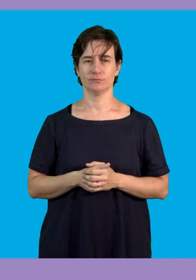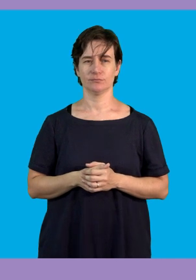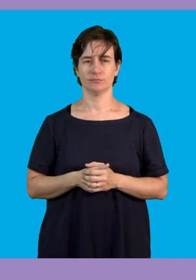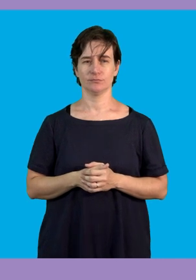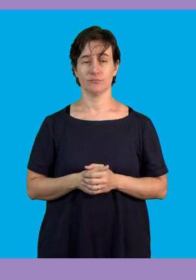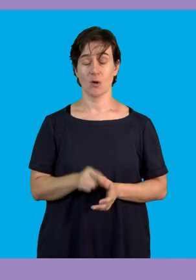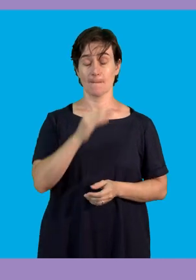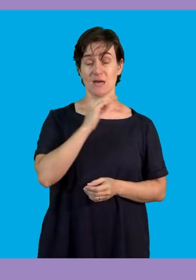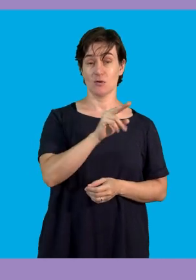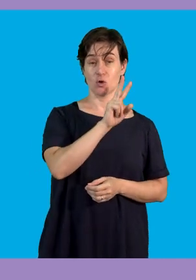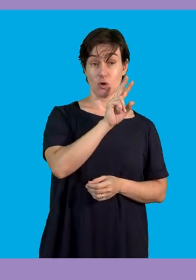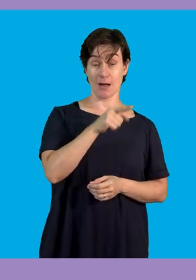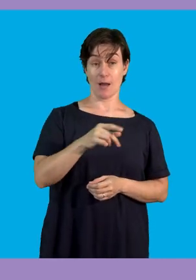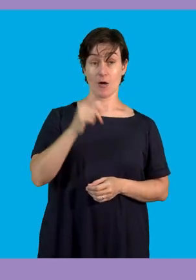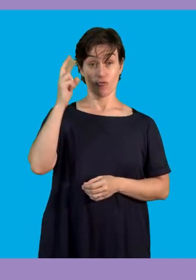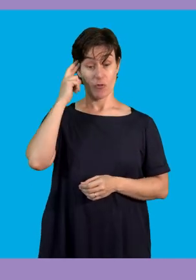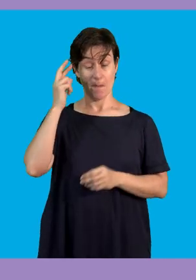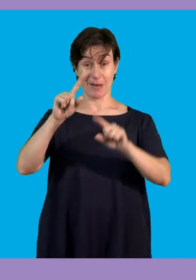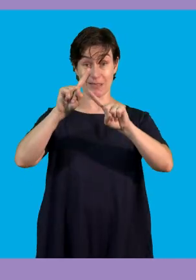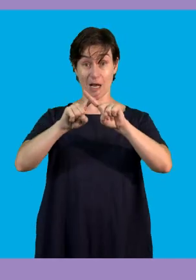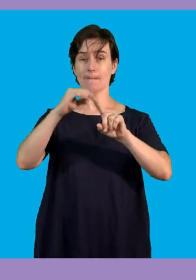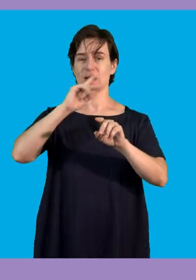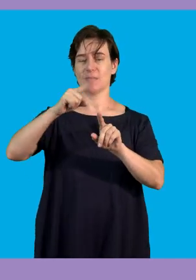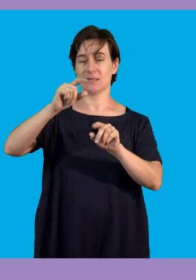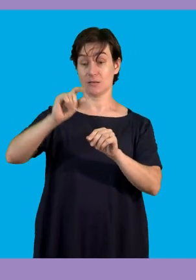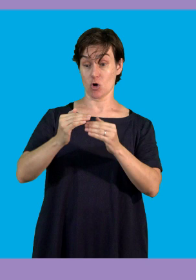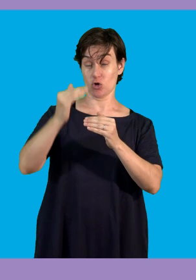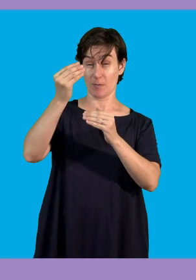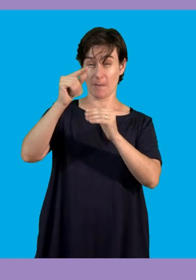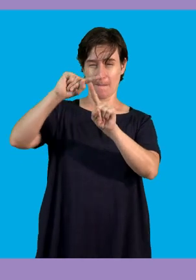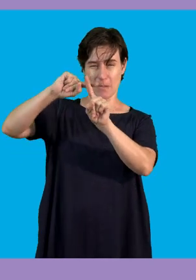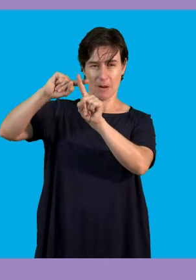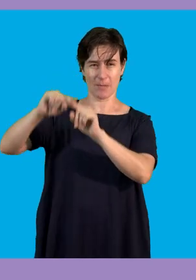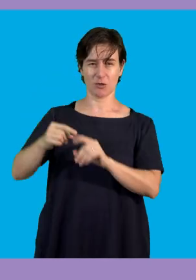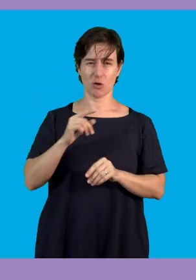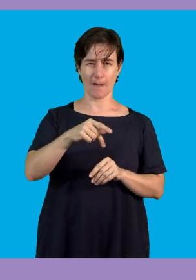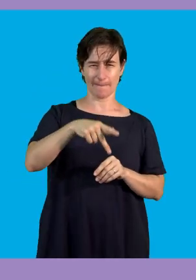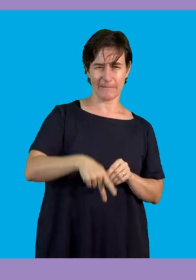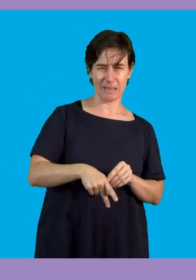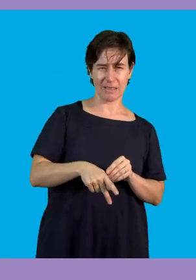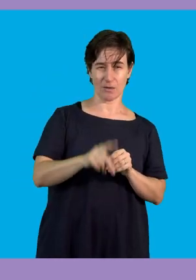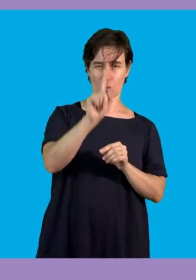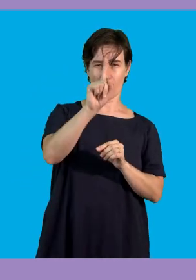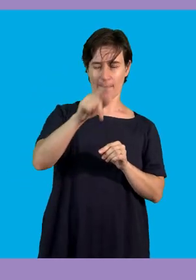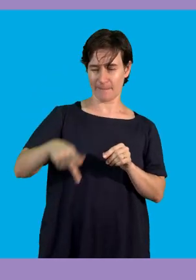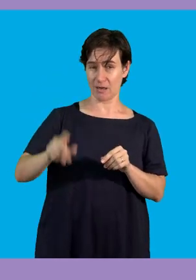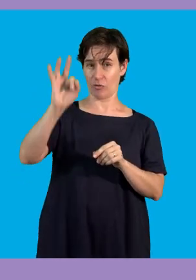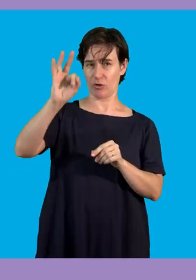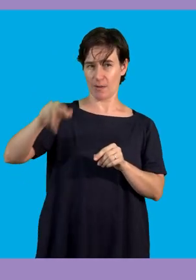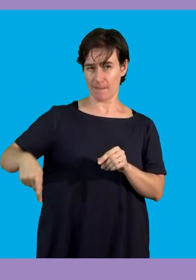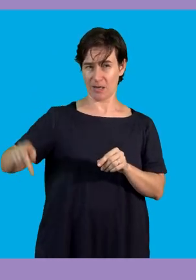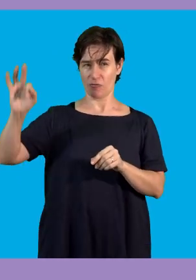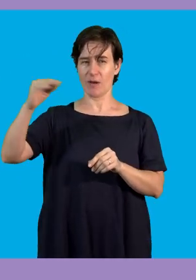And then p to the exponent 1 plus 2 plus 3. So our answer would